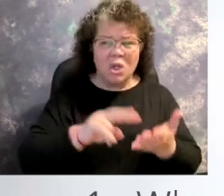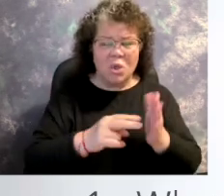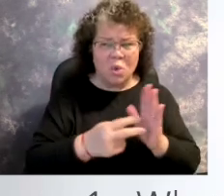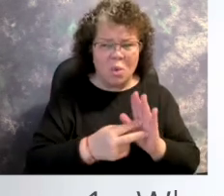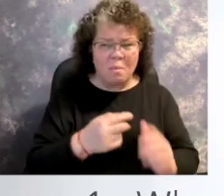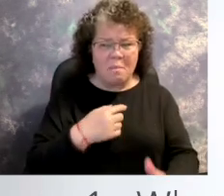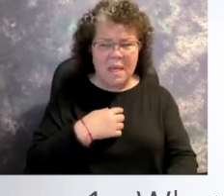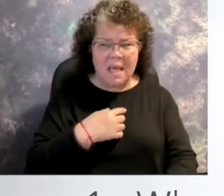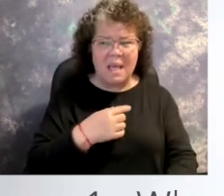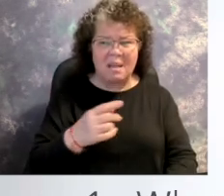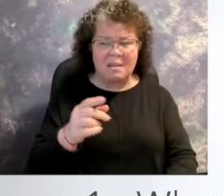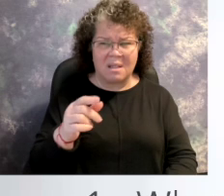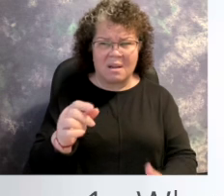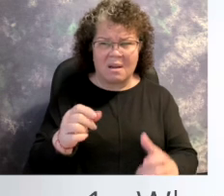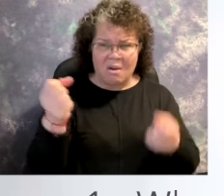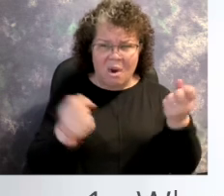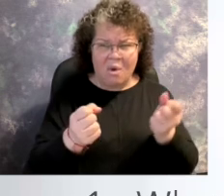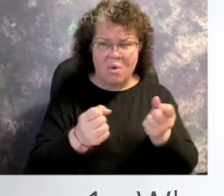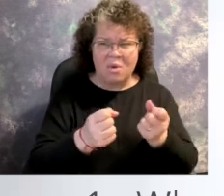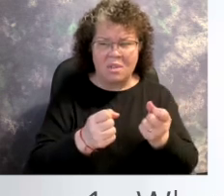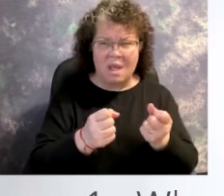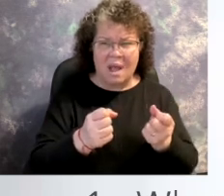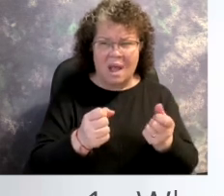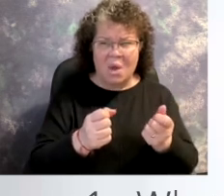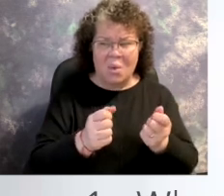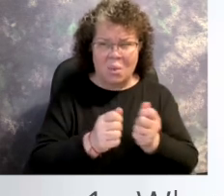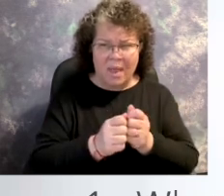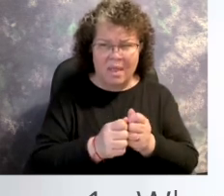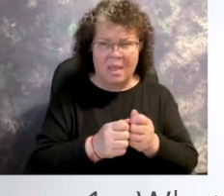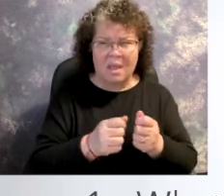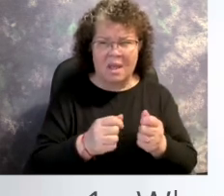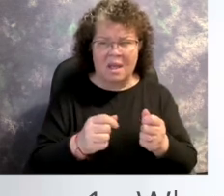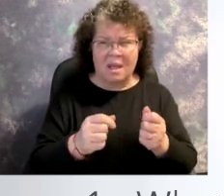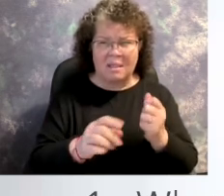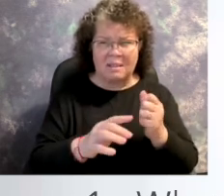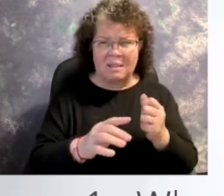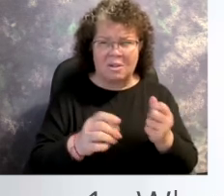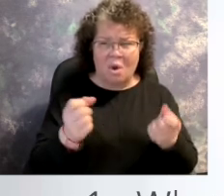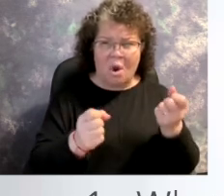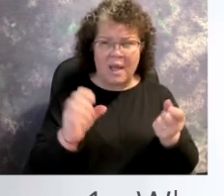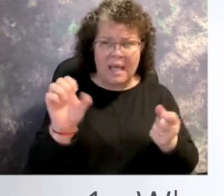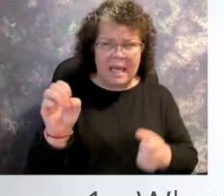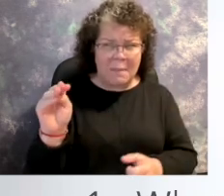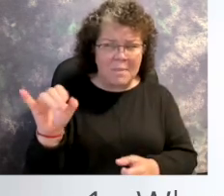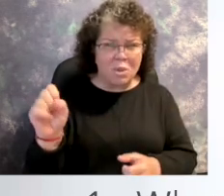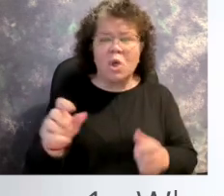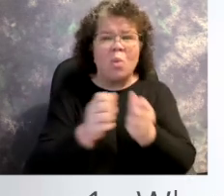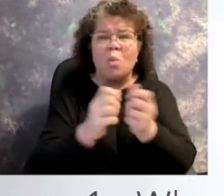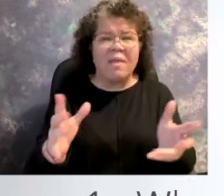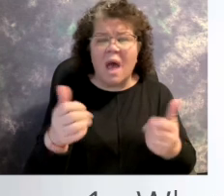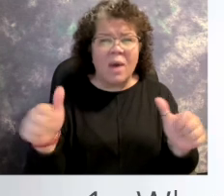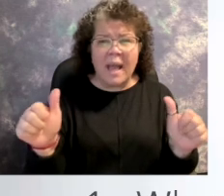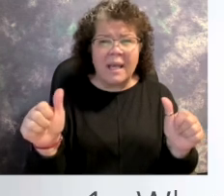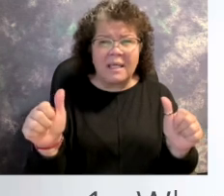emissions without pollutions? Yes, we're referring to the greenhouse gas emissions. Yep. Only, without